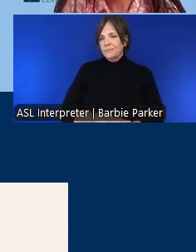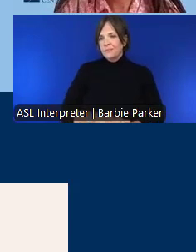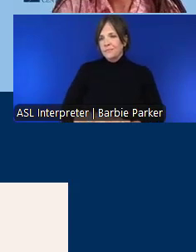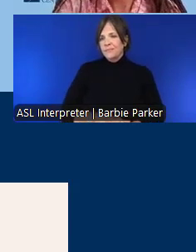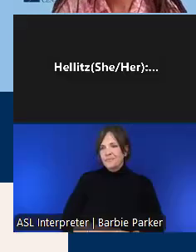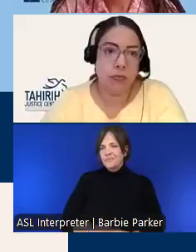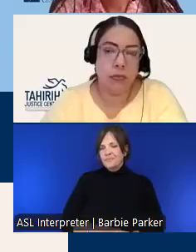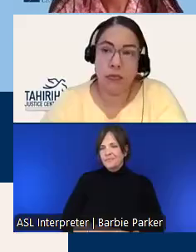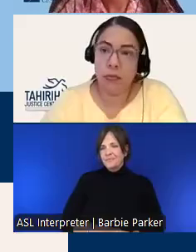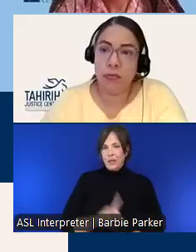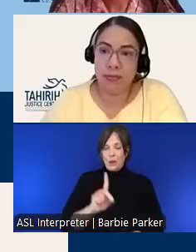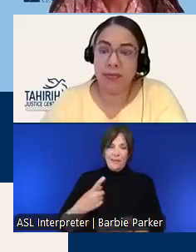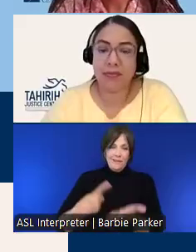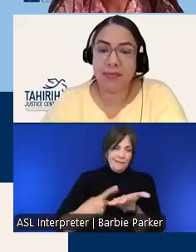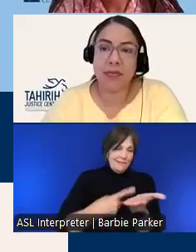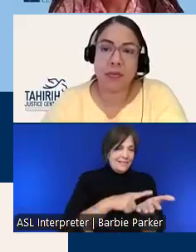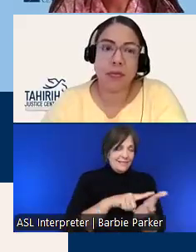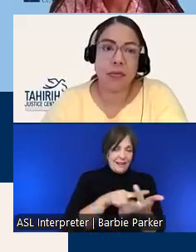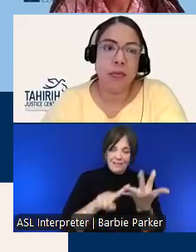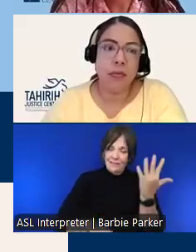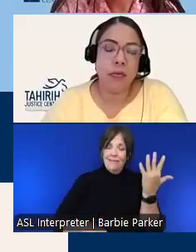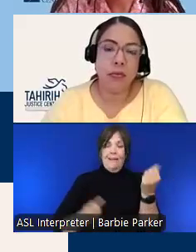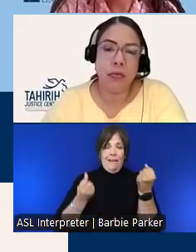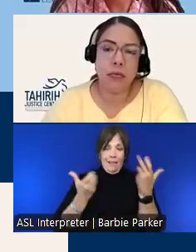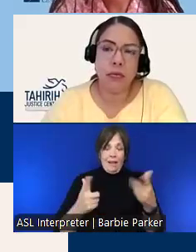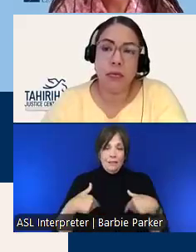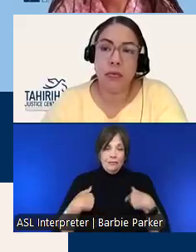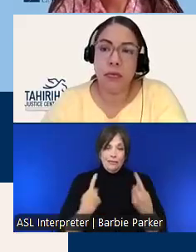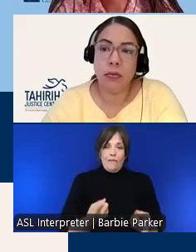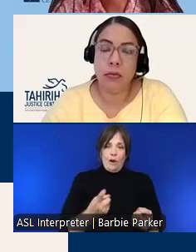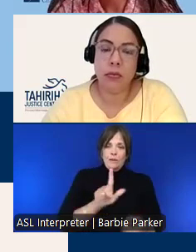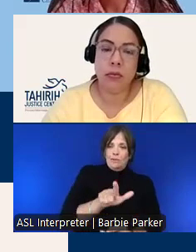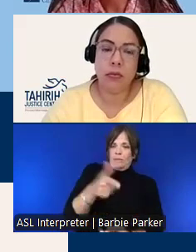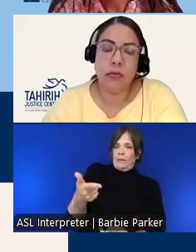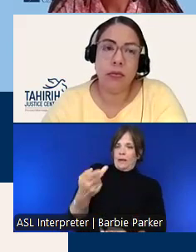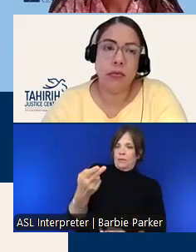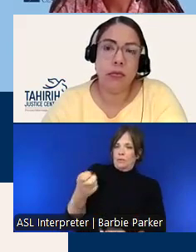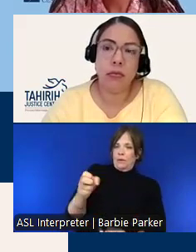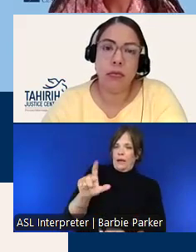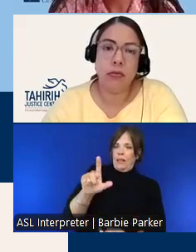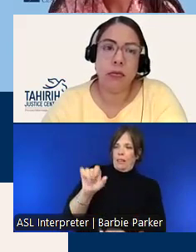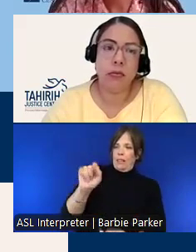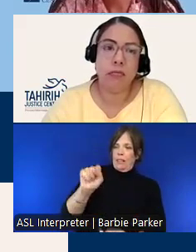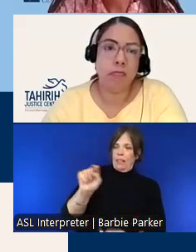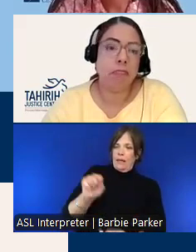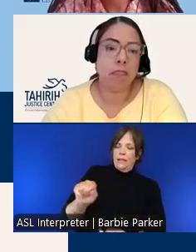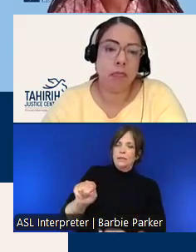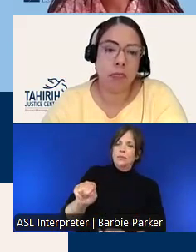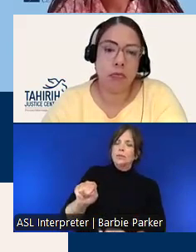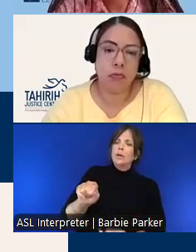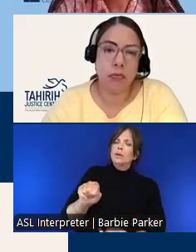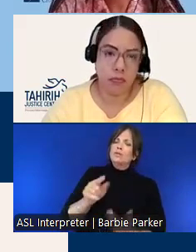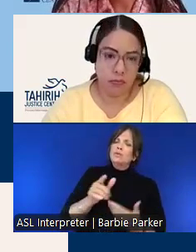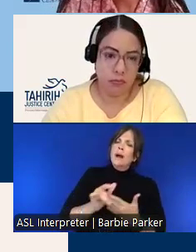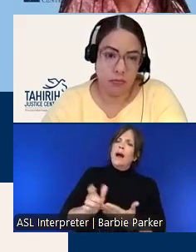We covered a lot thus far, and I want to pass it back to Halitz to, you know, guide us on reflection of the material that's